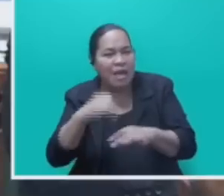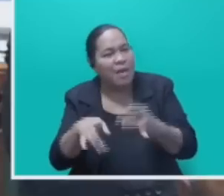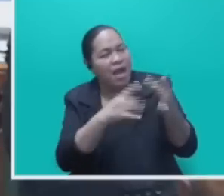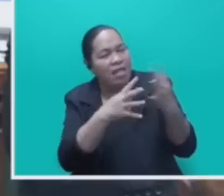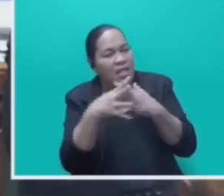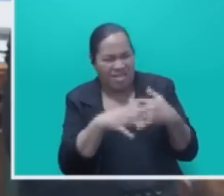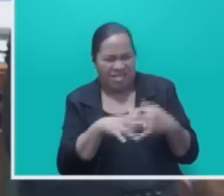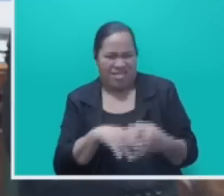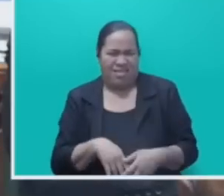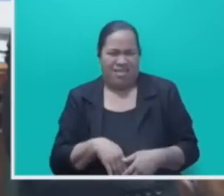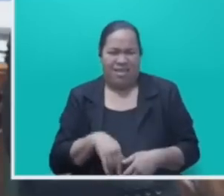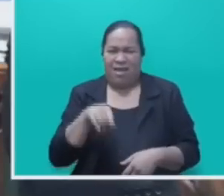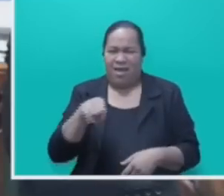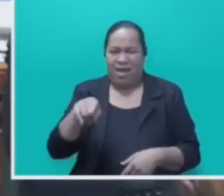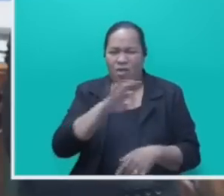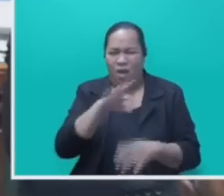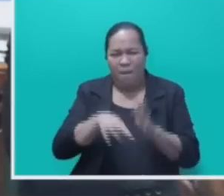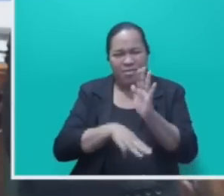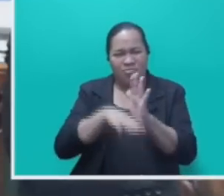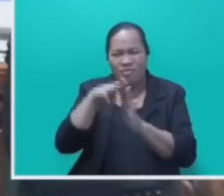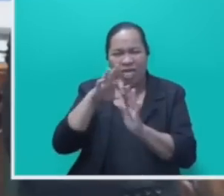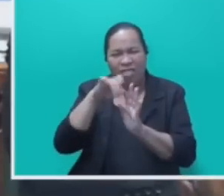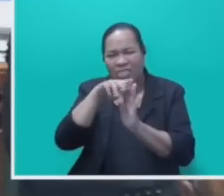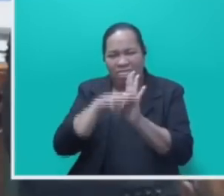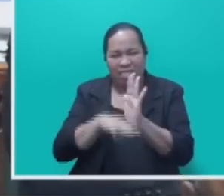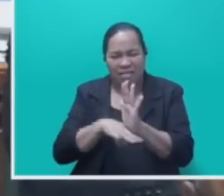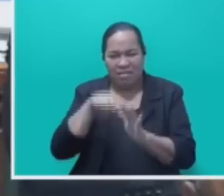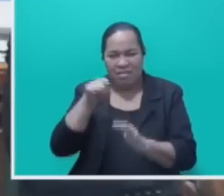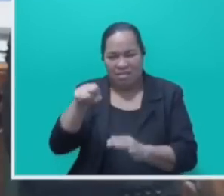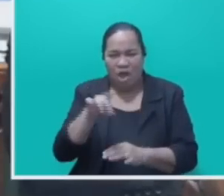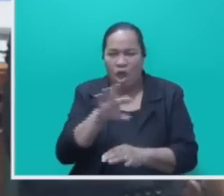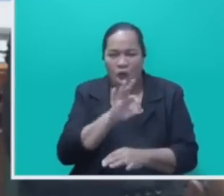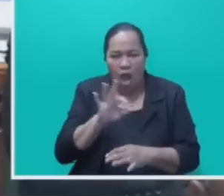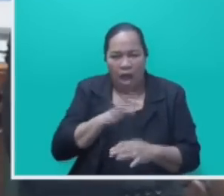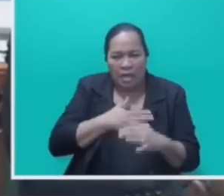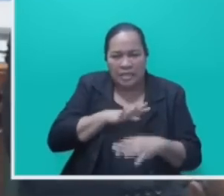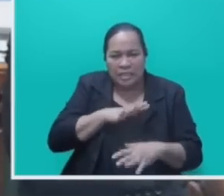pathetic, how immature and how insecure.